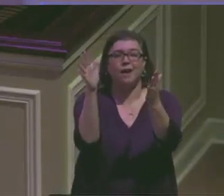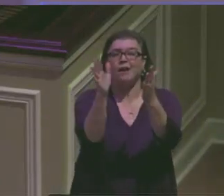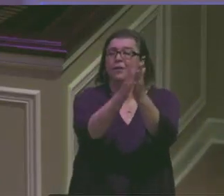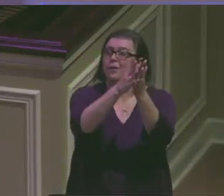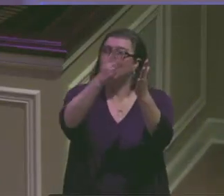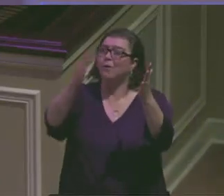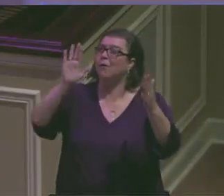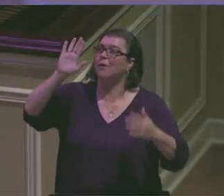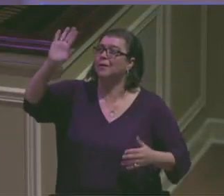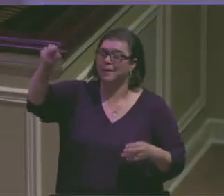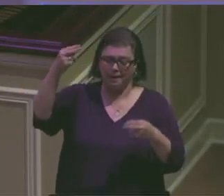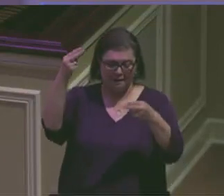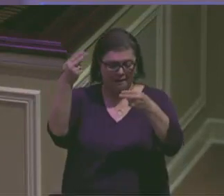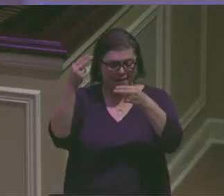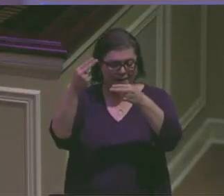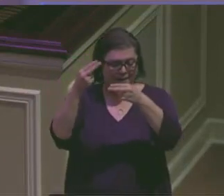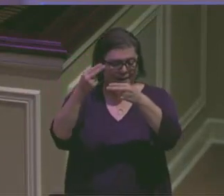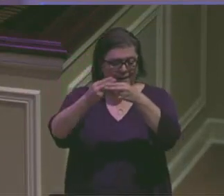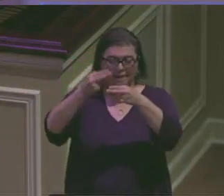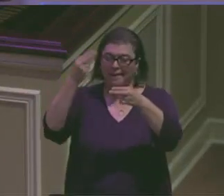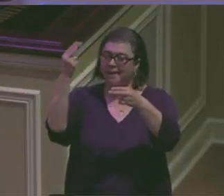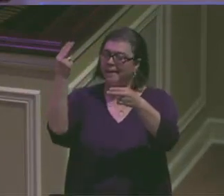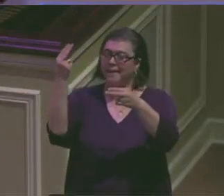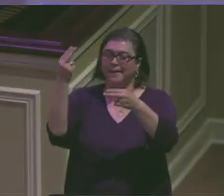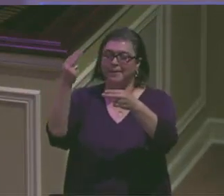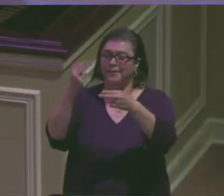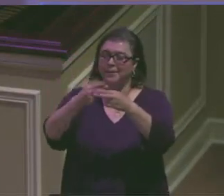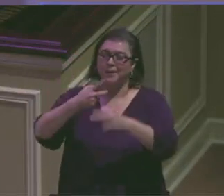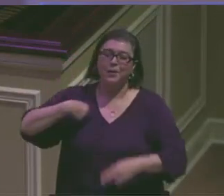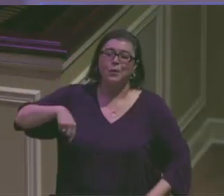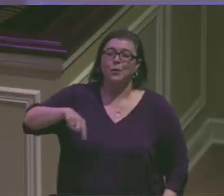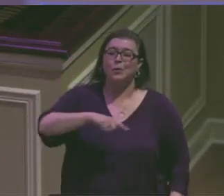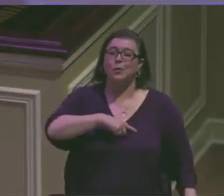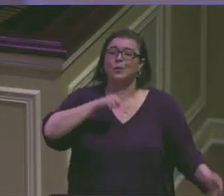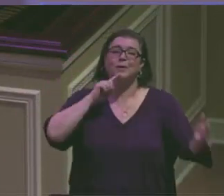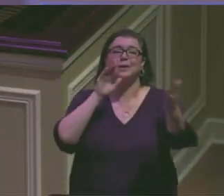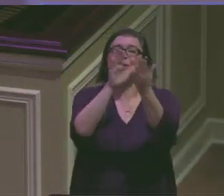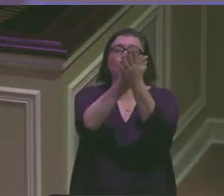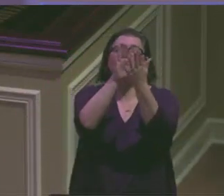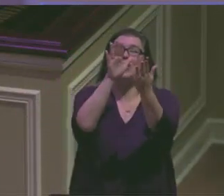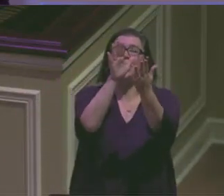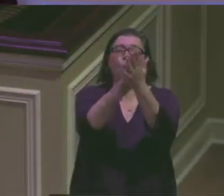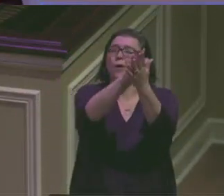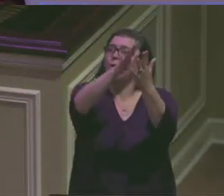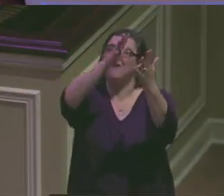glorify your name. And we